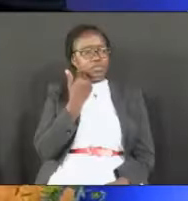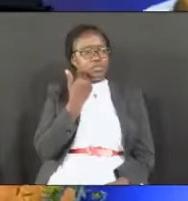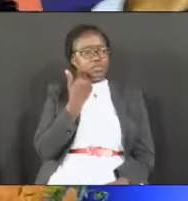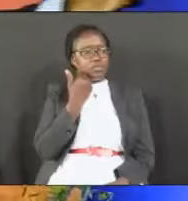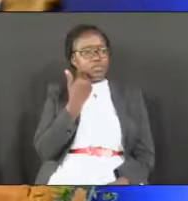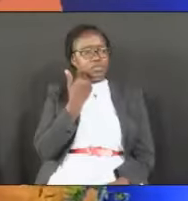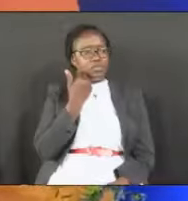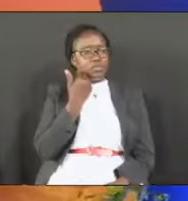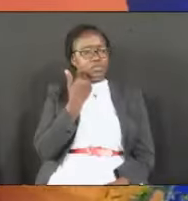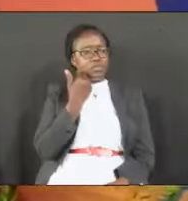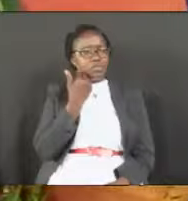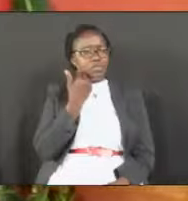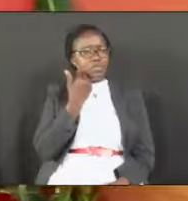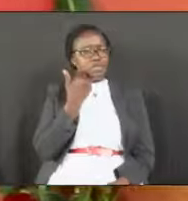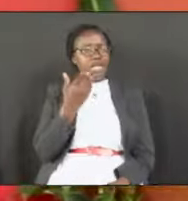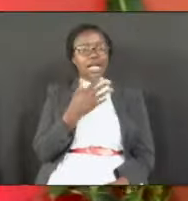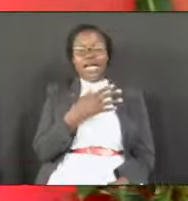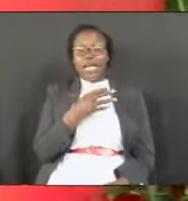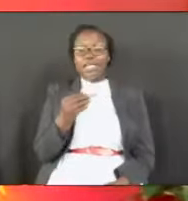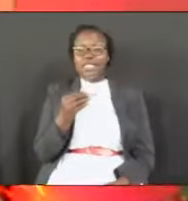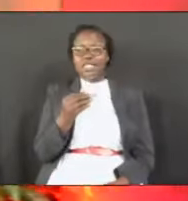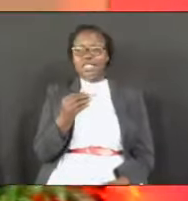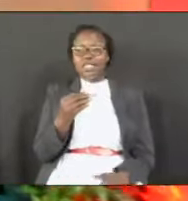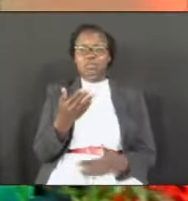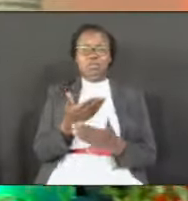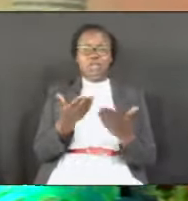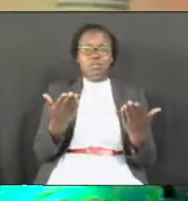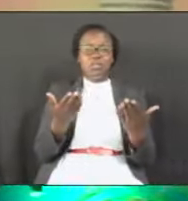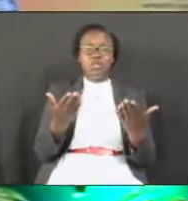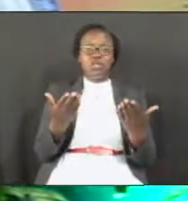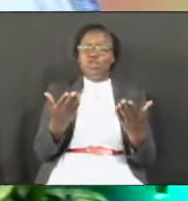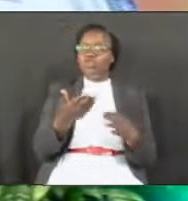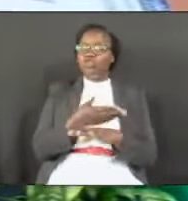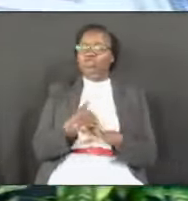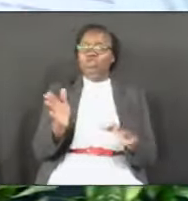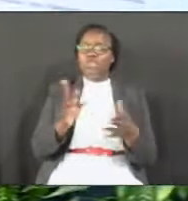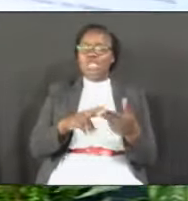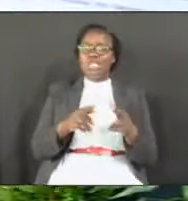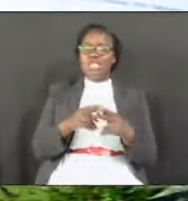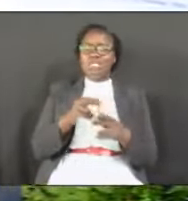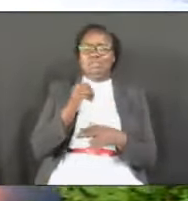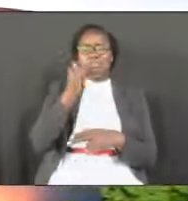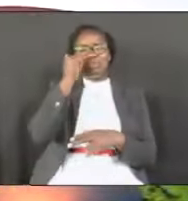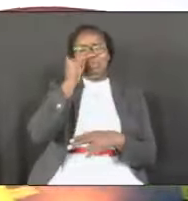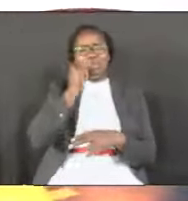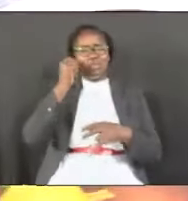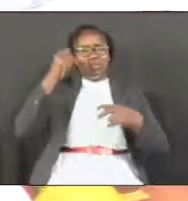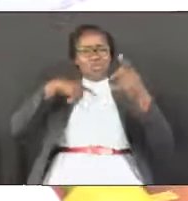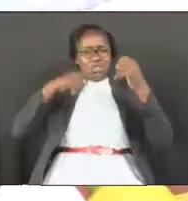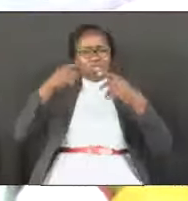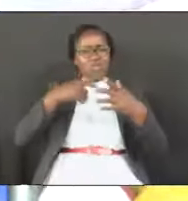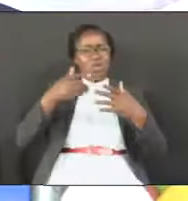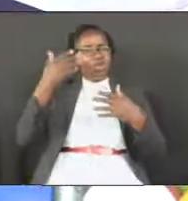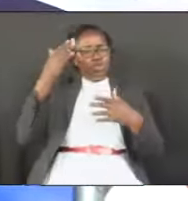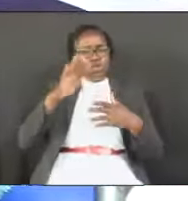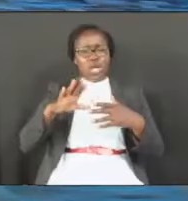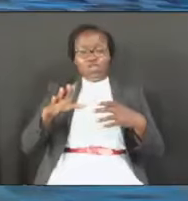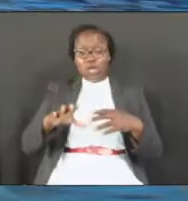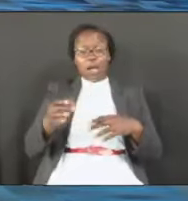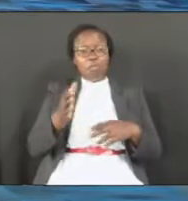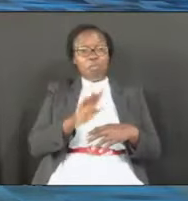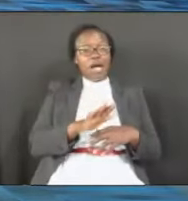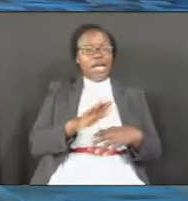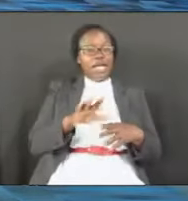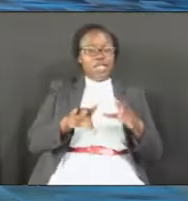Everything is breaking loose. Maybe you lost a loved one and you are in grief. You don't know how to come out of that pit. You are feeling you are